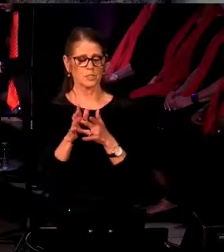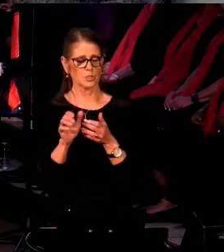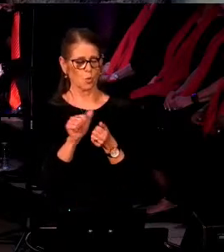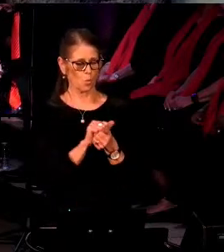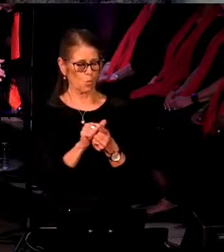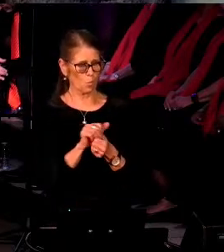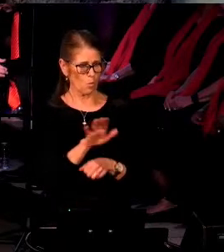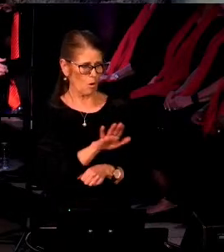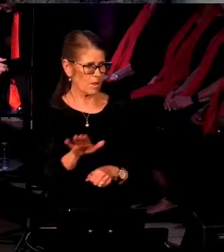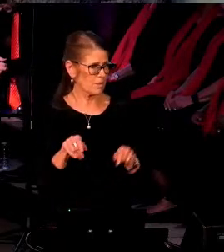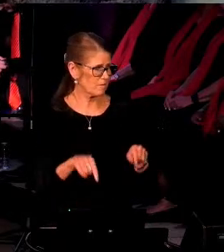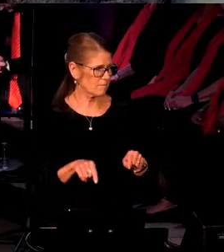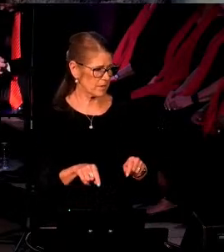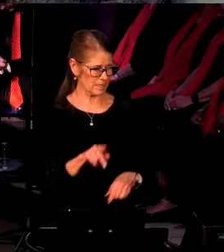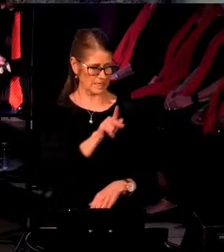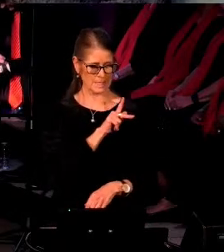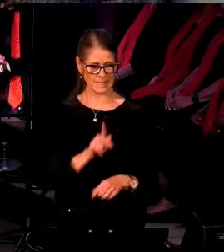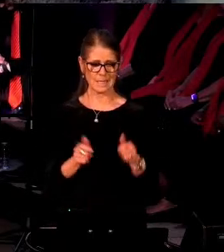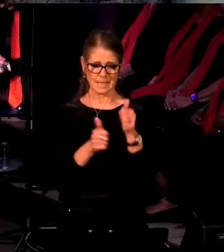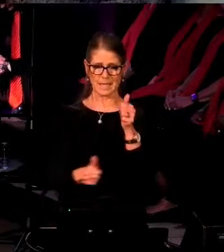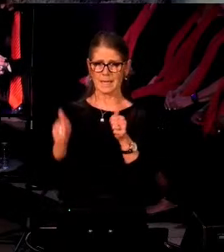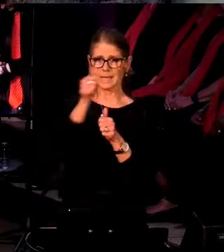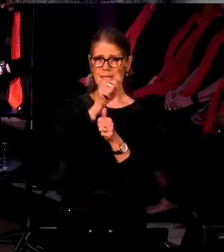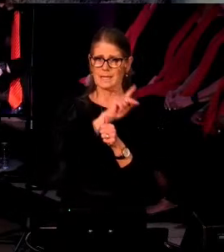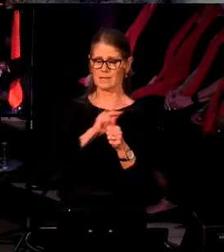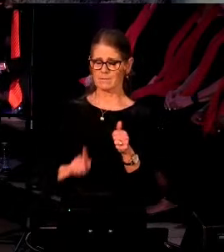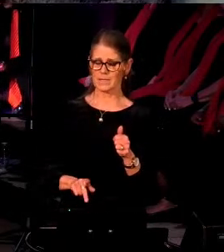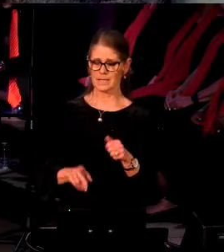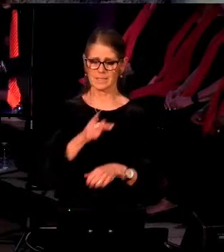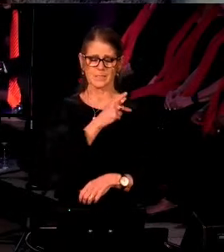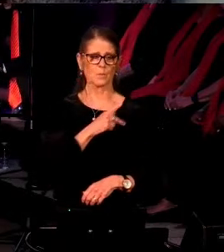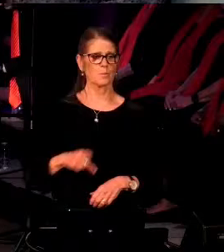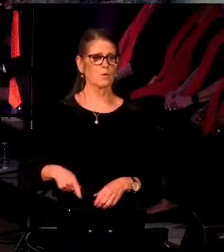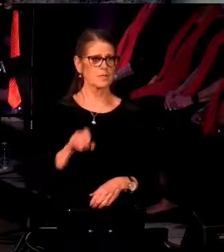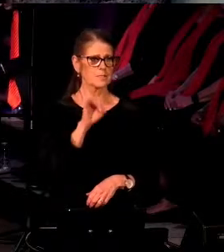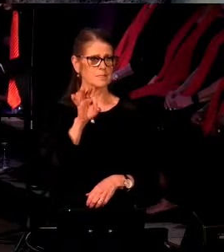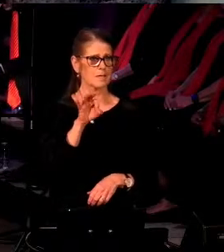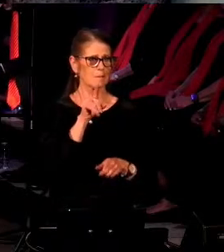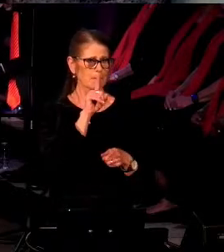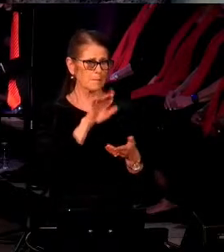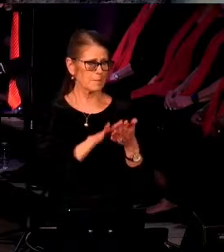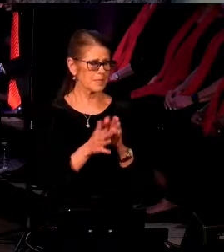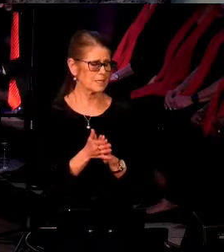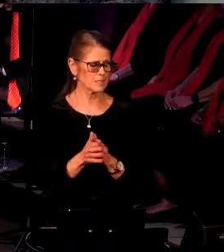of Kings, the Prince of Peace, washed their feet.